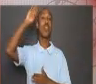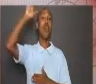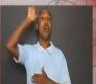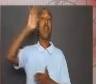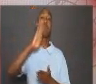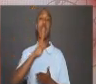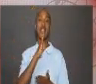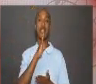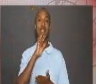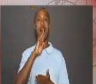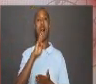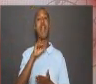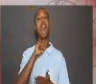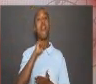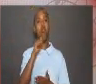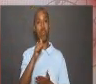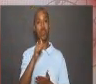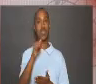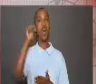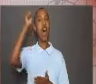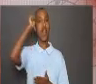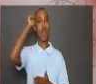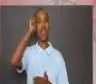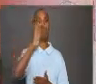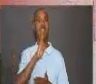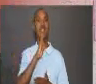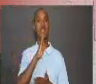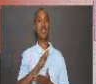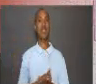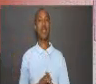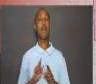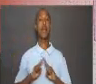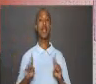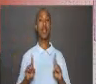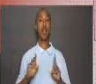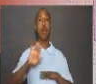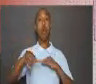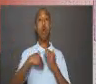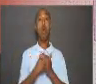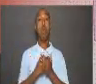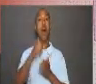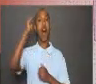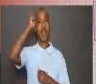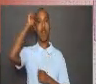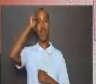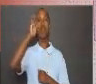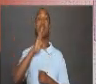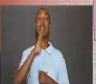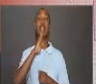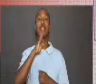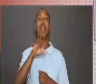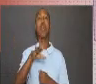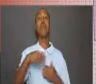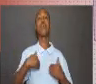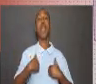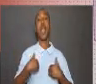Bronsted-Lowry bases are not Arrhenius bases, but All Arrhenius bases